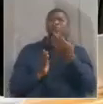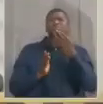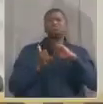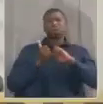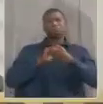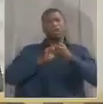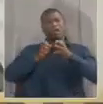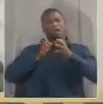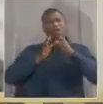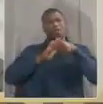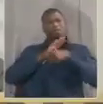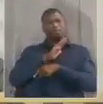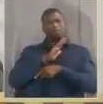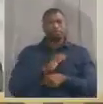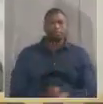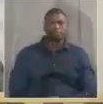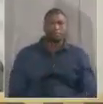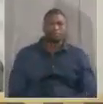that?